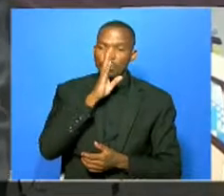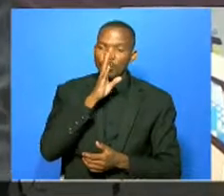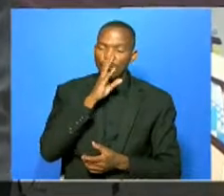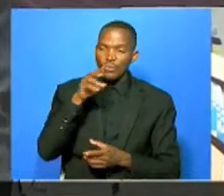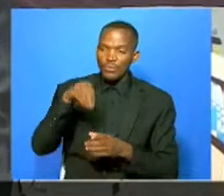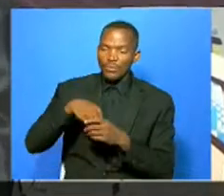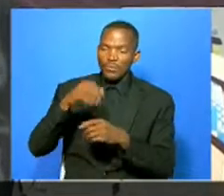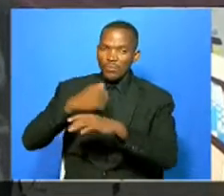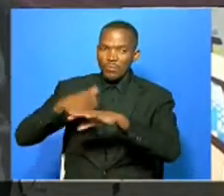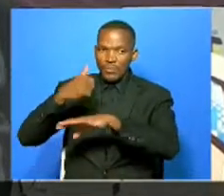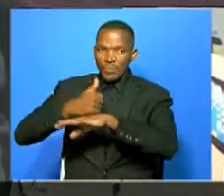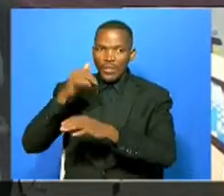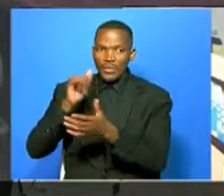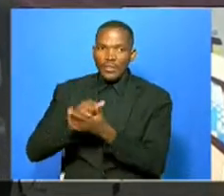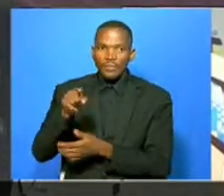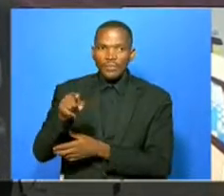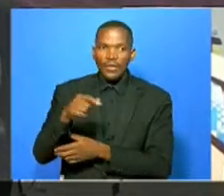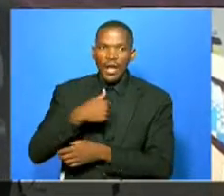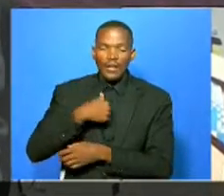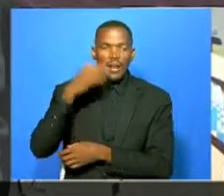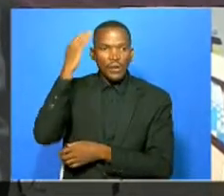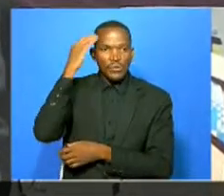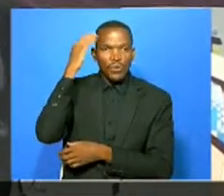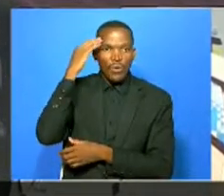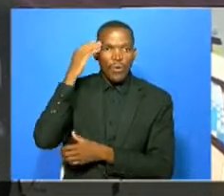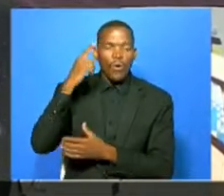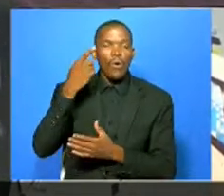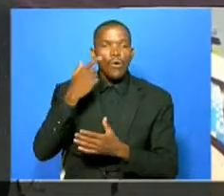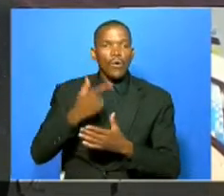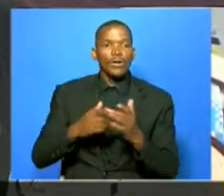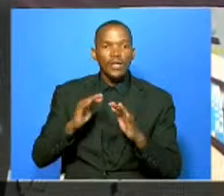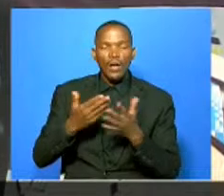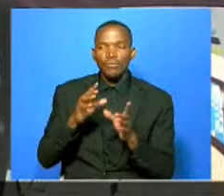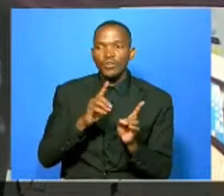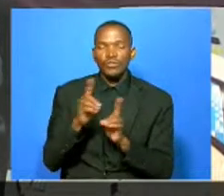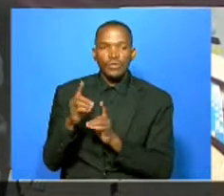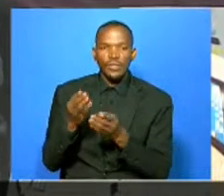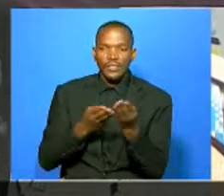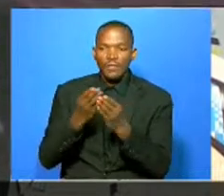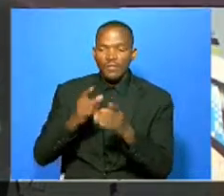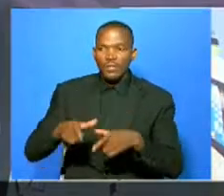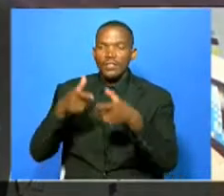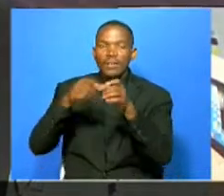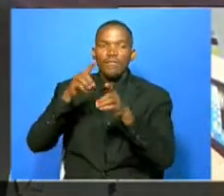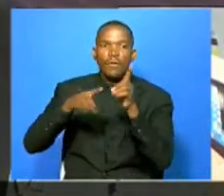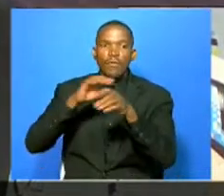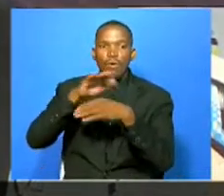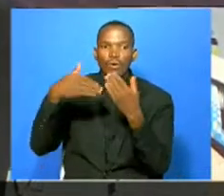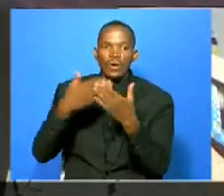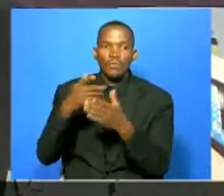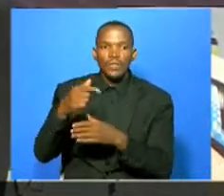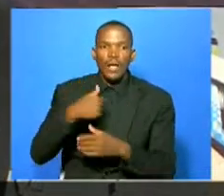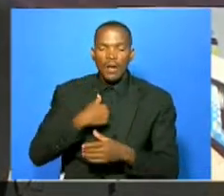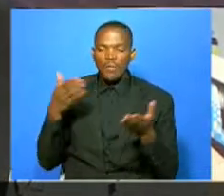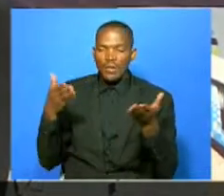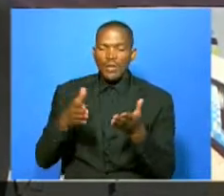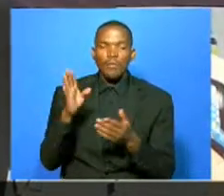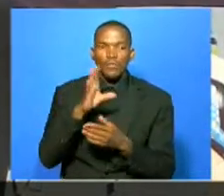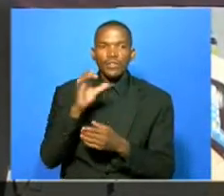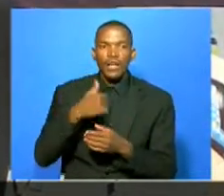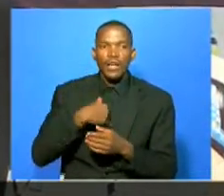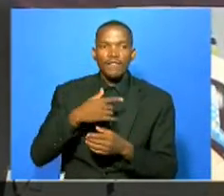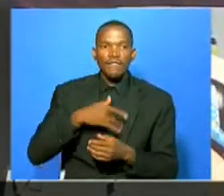position, so I know what it takes. You're here to serve everybody, and I'm here because I feel